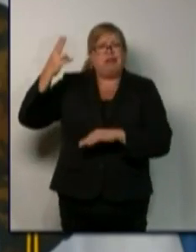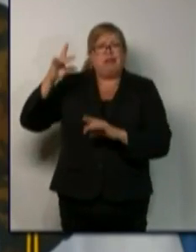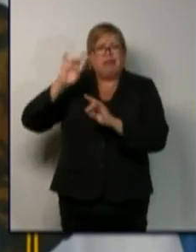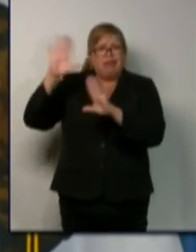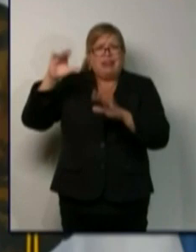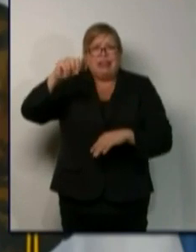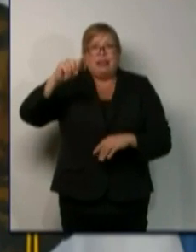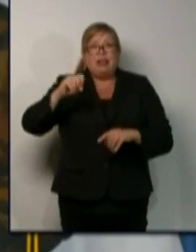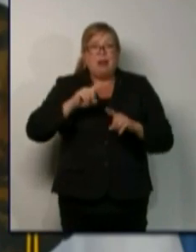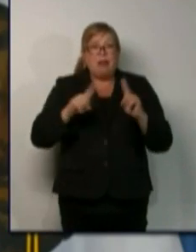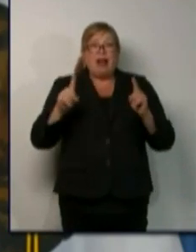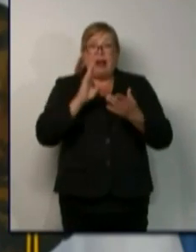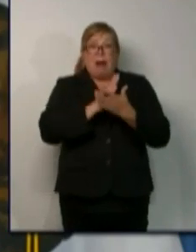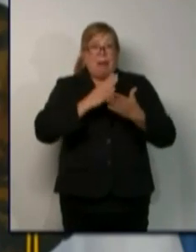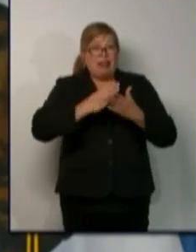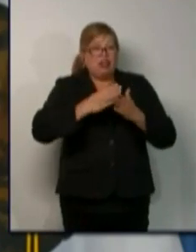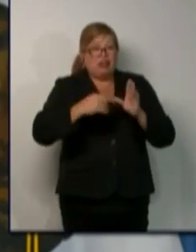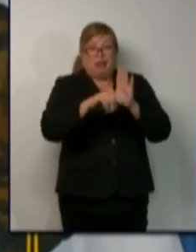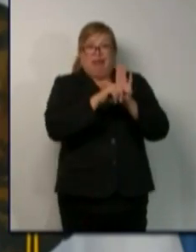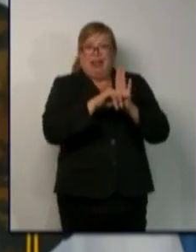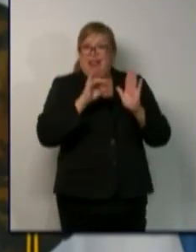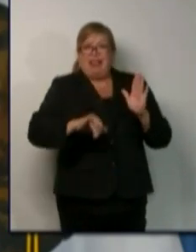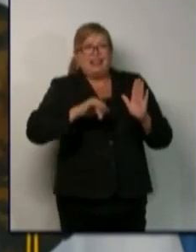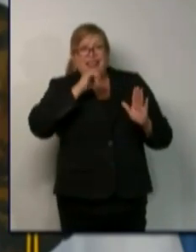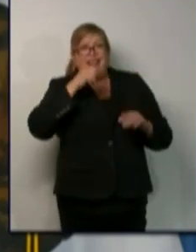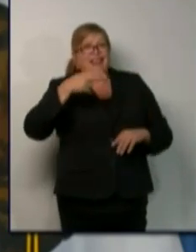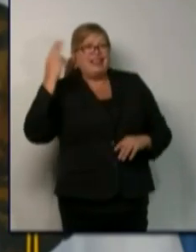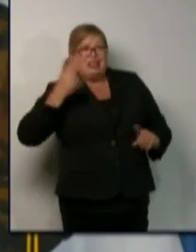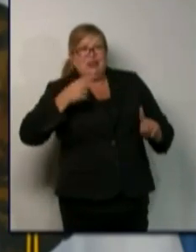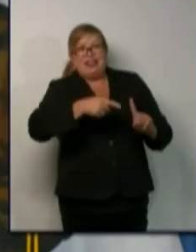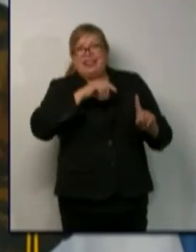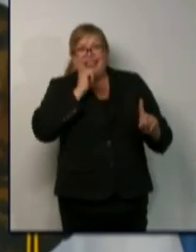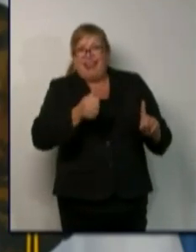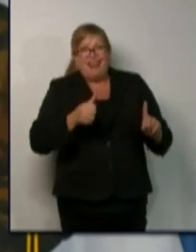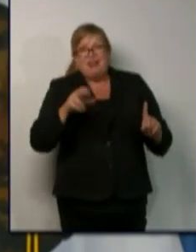numbers are not in this respect. Not only do we come in